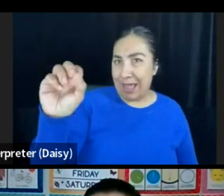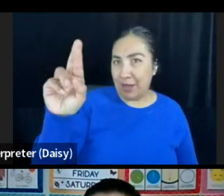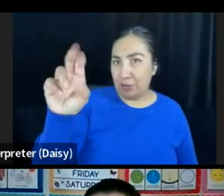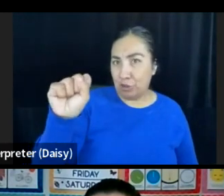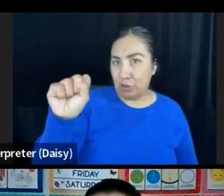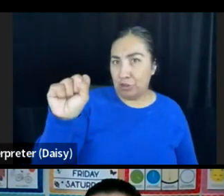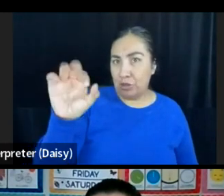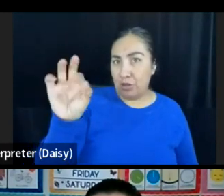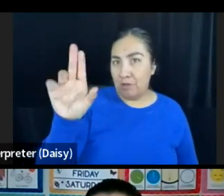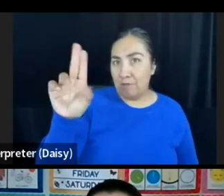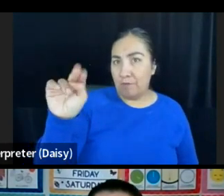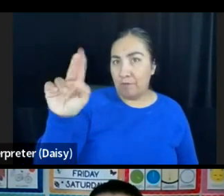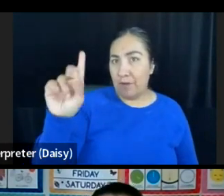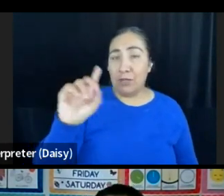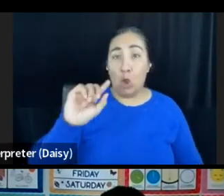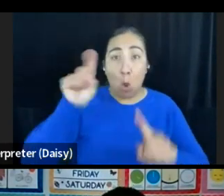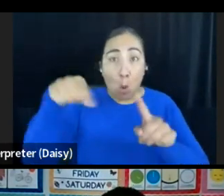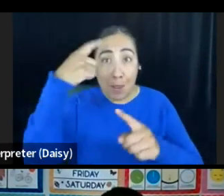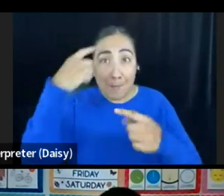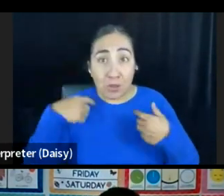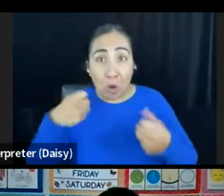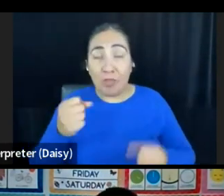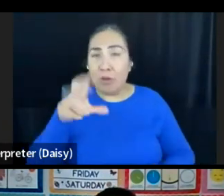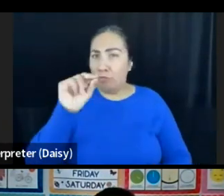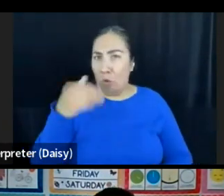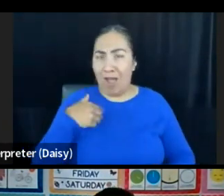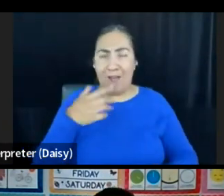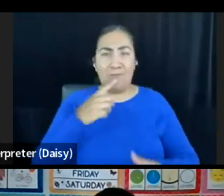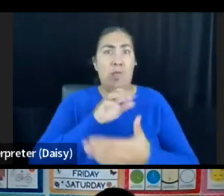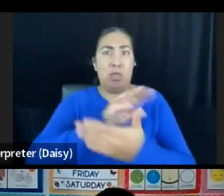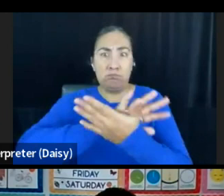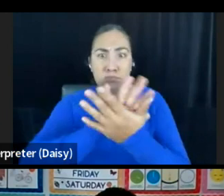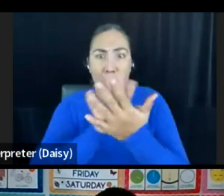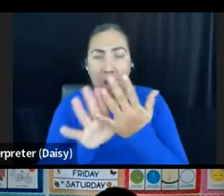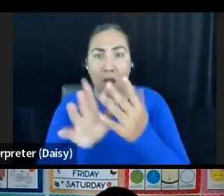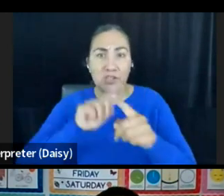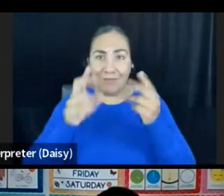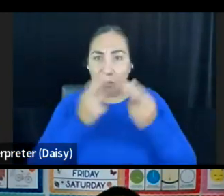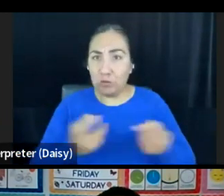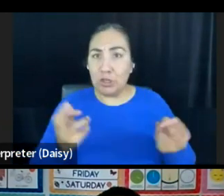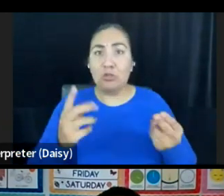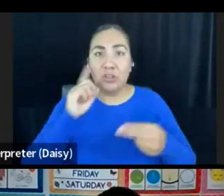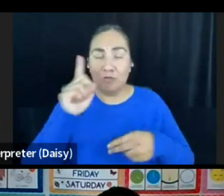of resources for artists to access.